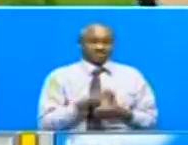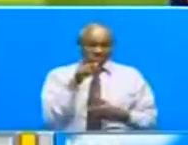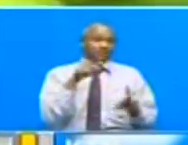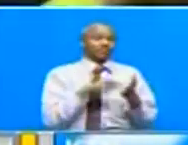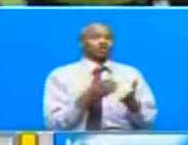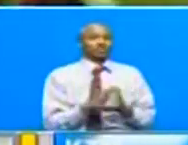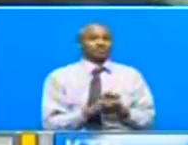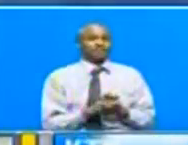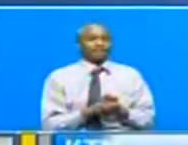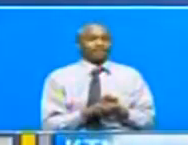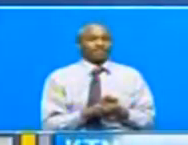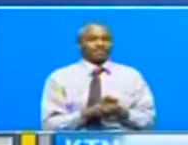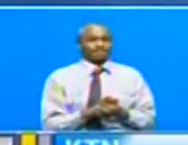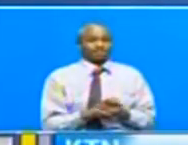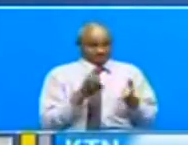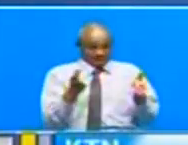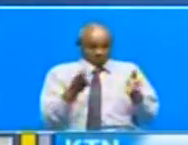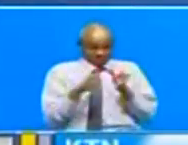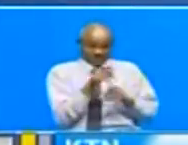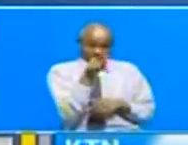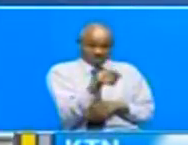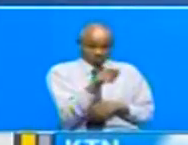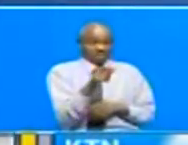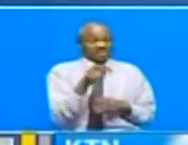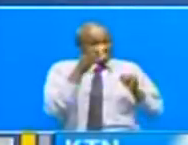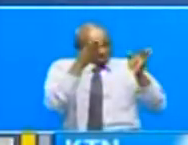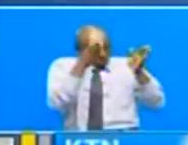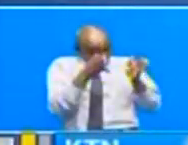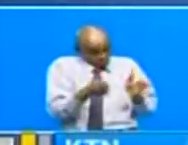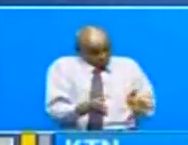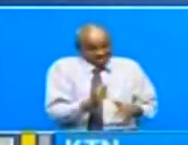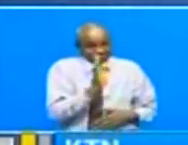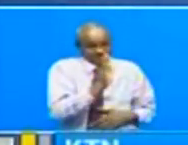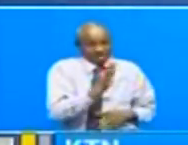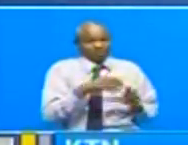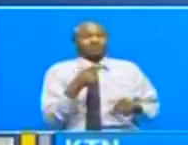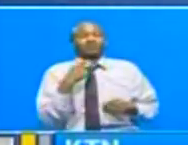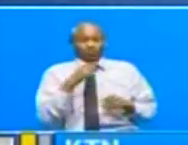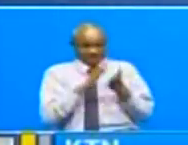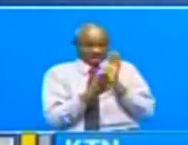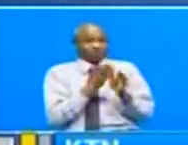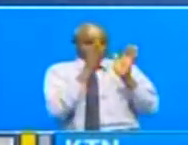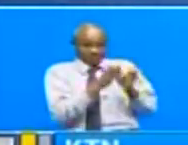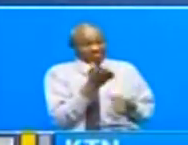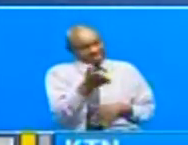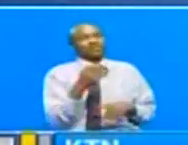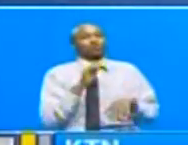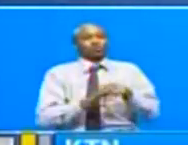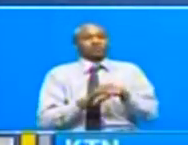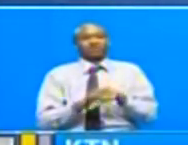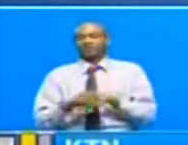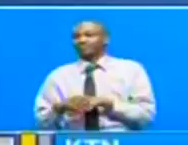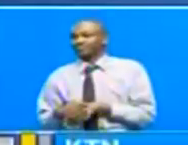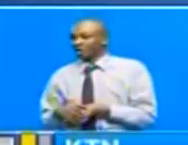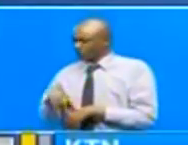point. But in terms of the system, when we leave the human point out of it, it's good. Okay. Your final thoughts on